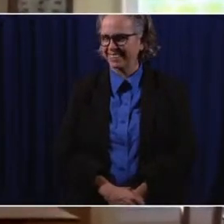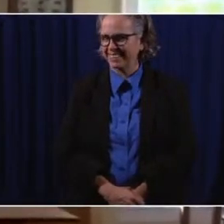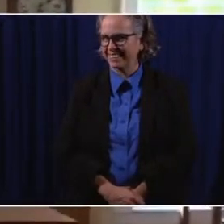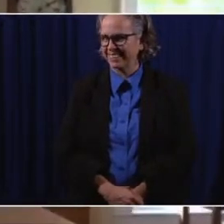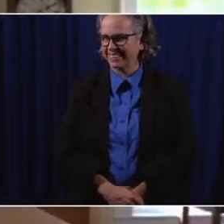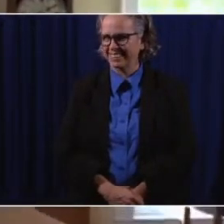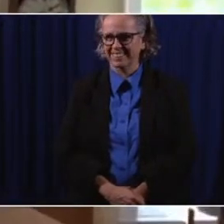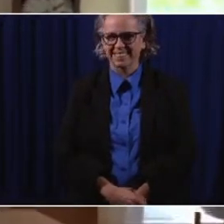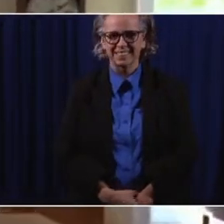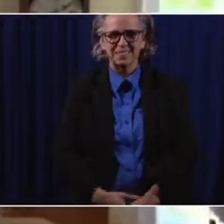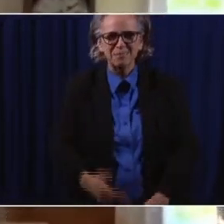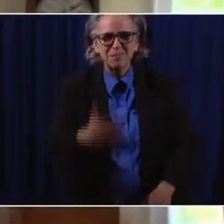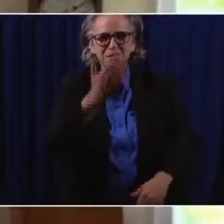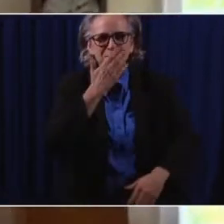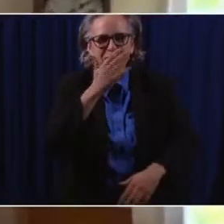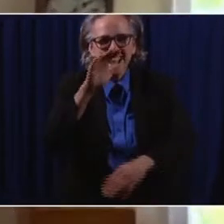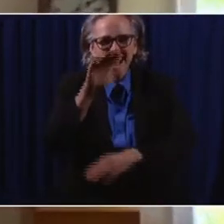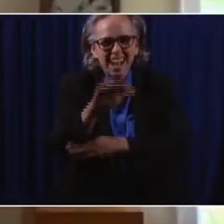Afternoon, everyone.